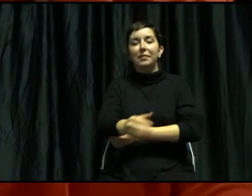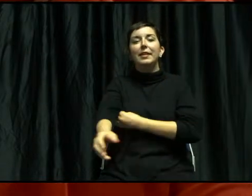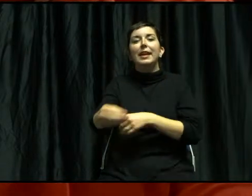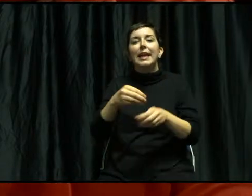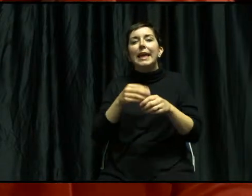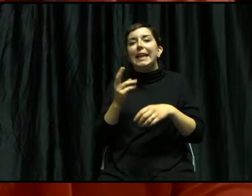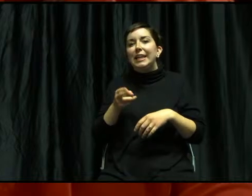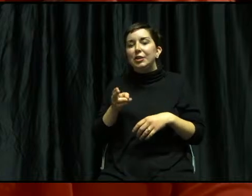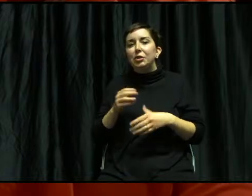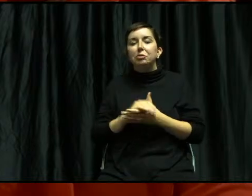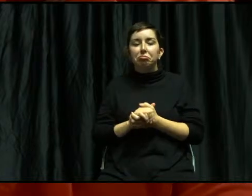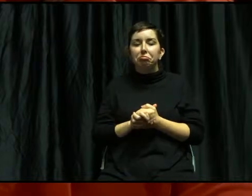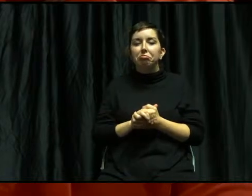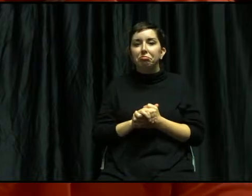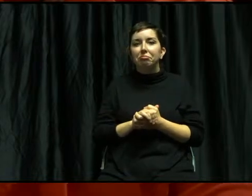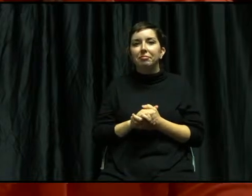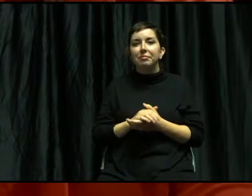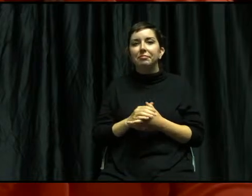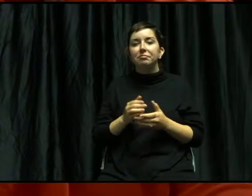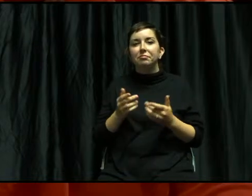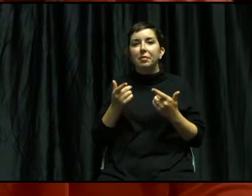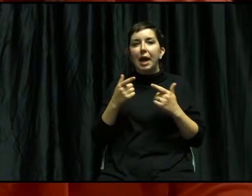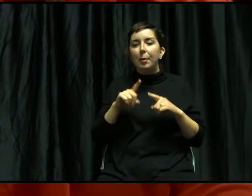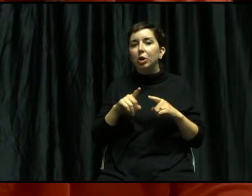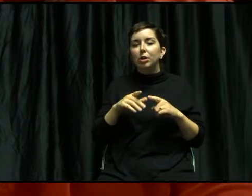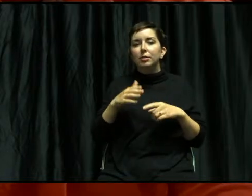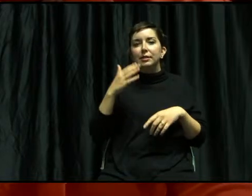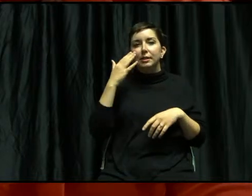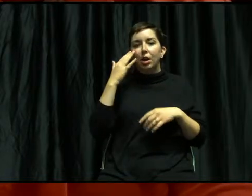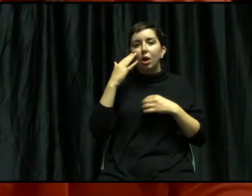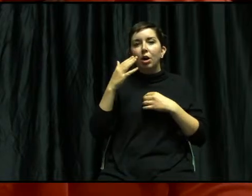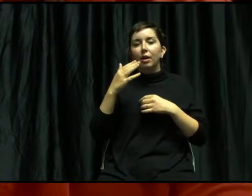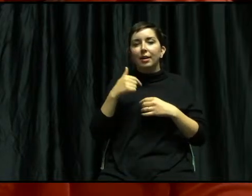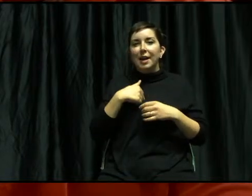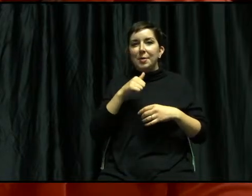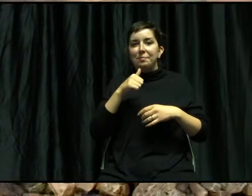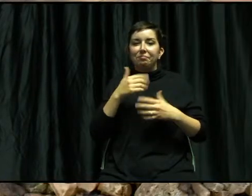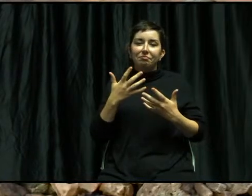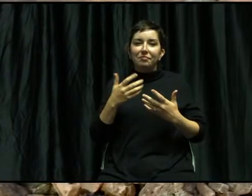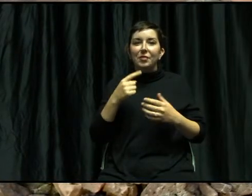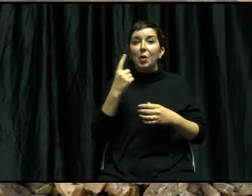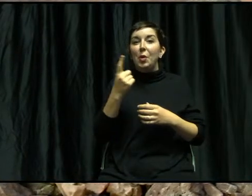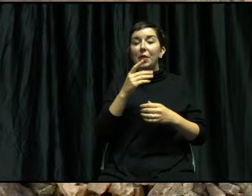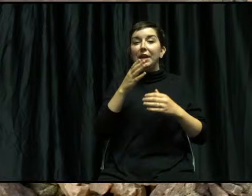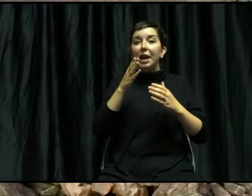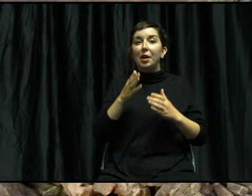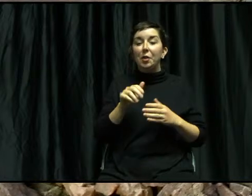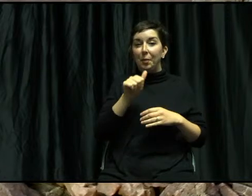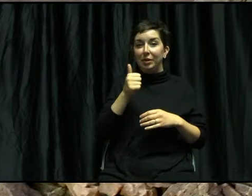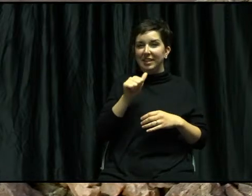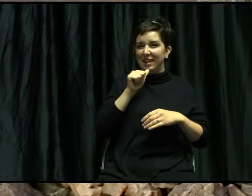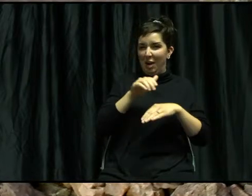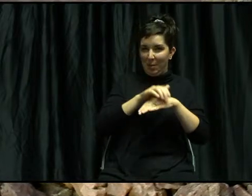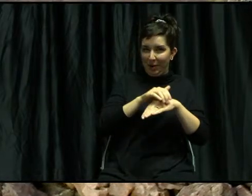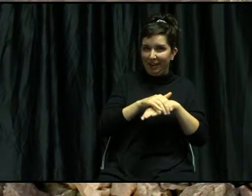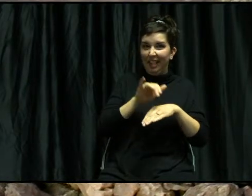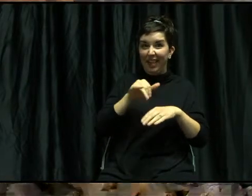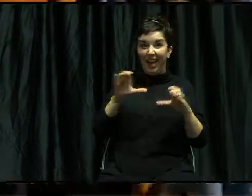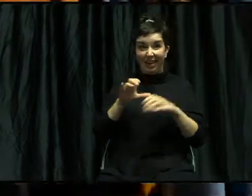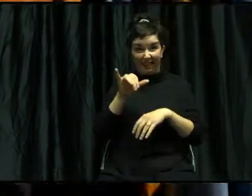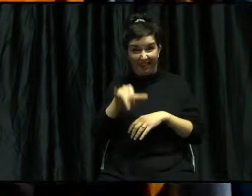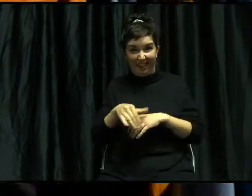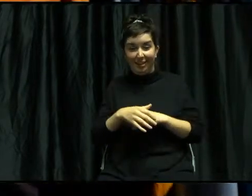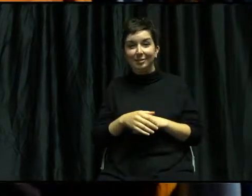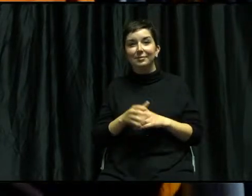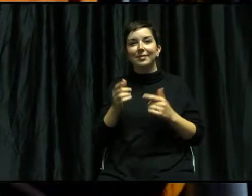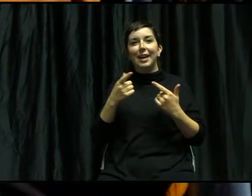the Boardman-Tasker Mountain Literature Awards, and the only non-Brit that's ever done it. Dr. Voss has received numerous awards,